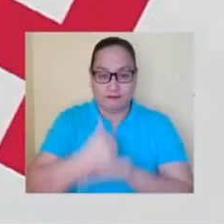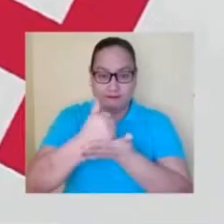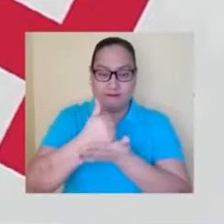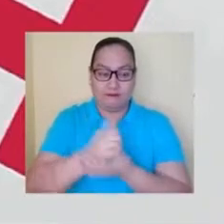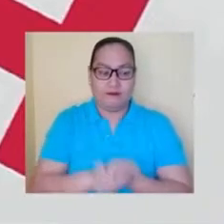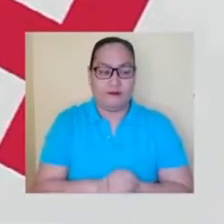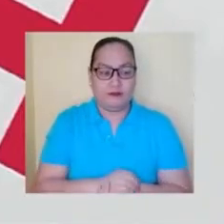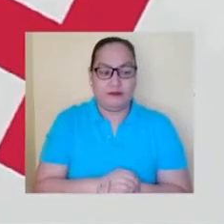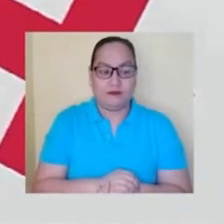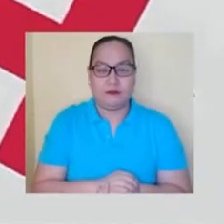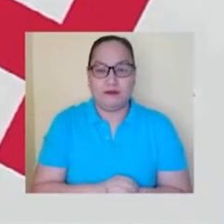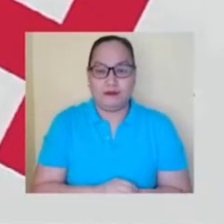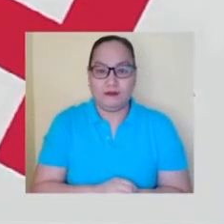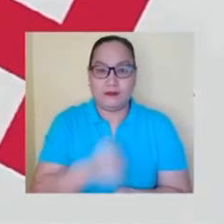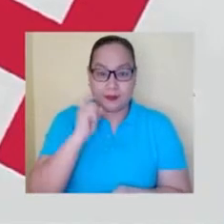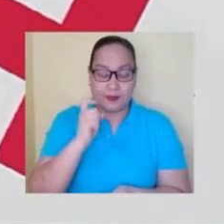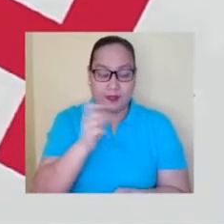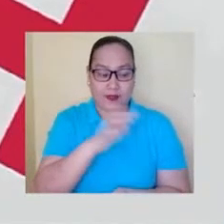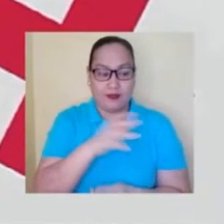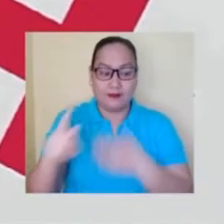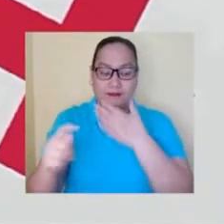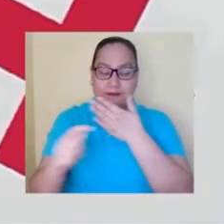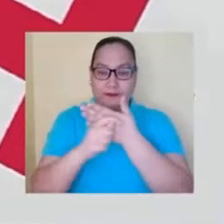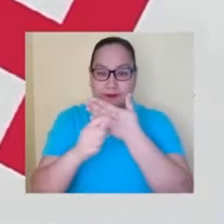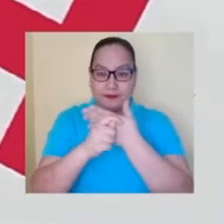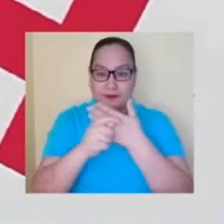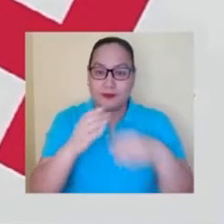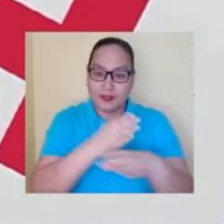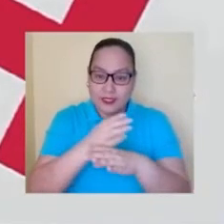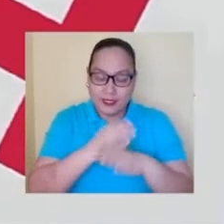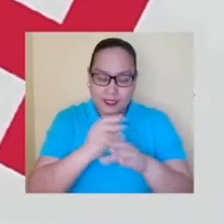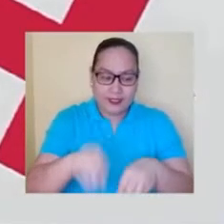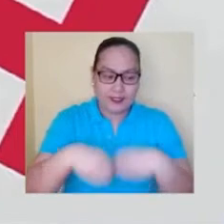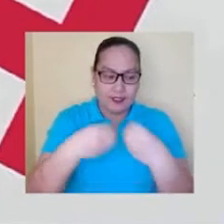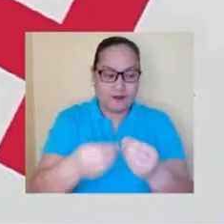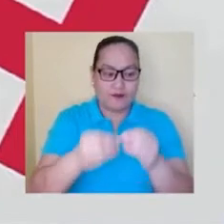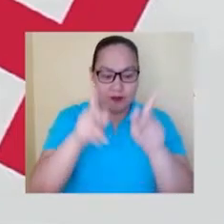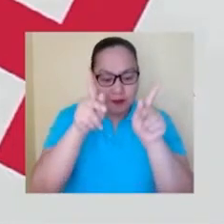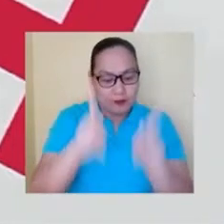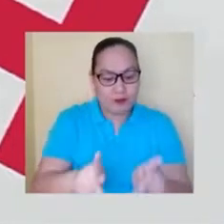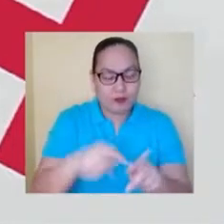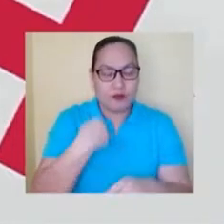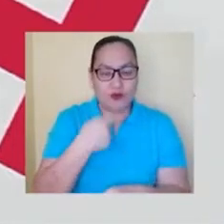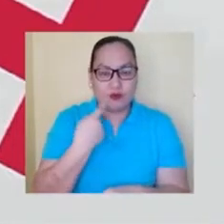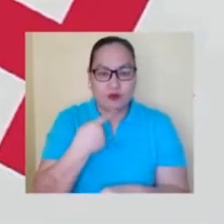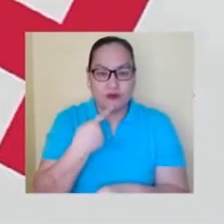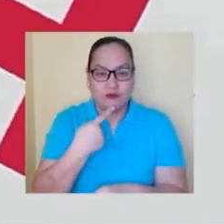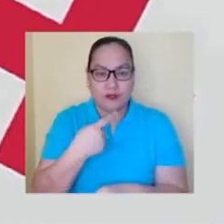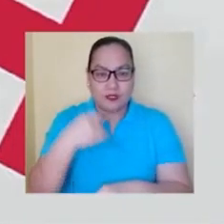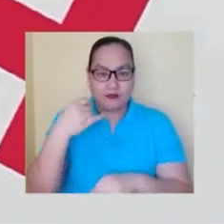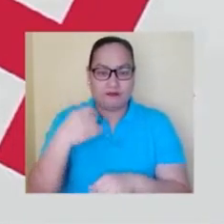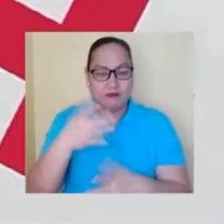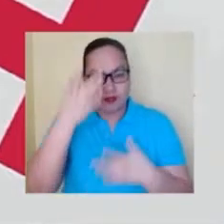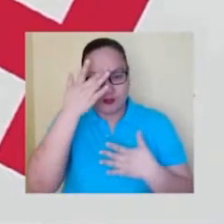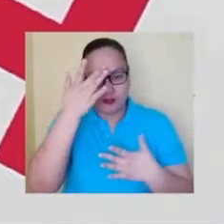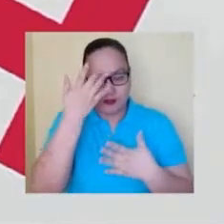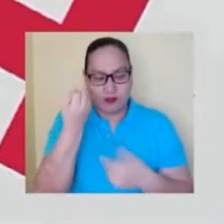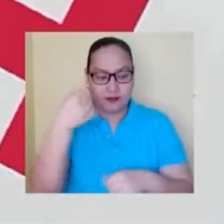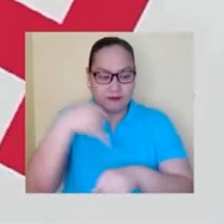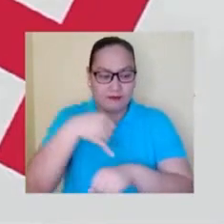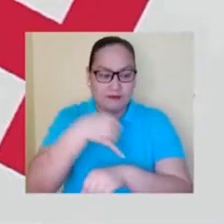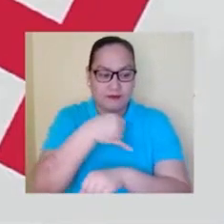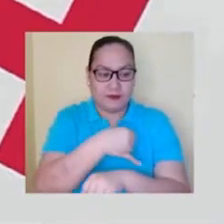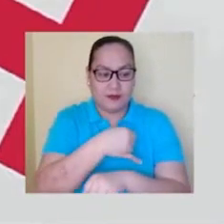First aid is an immediate and a temporary care given to a person who suddenly gets ill or injured. It